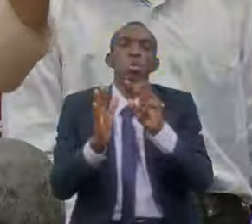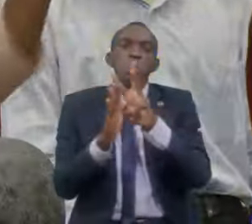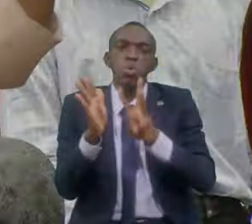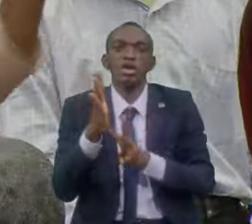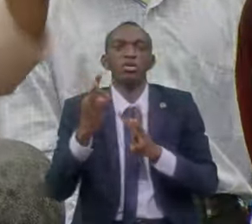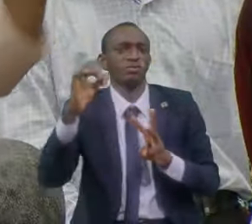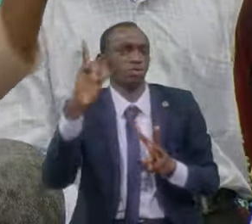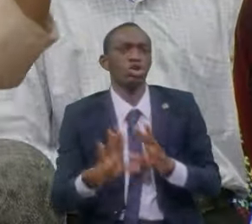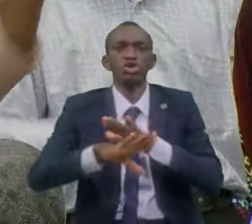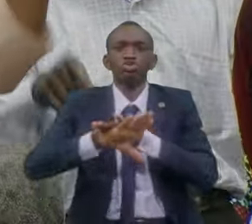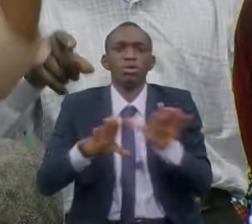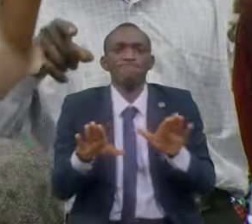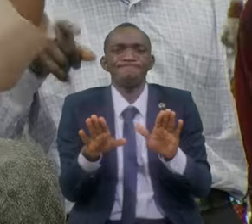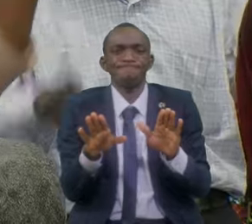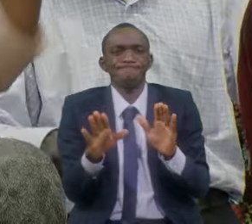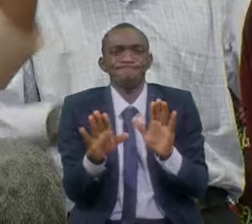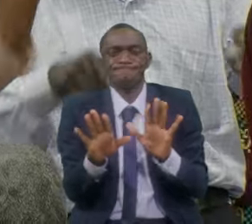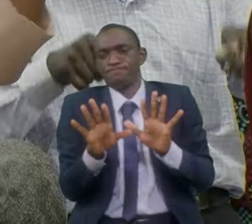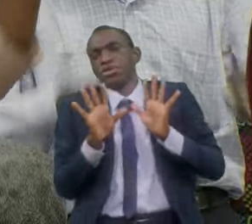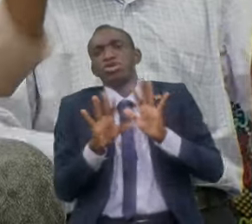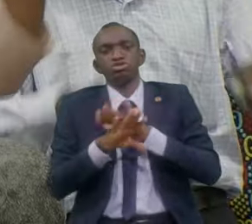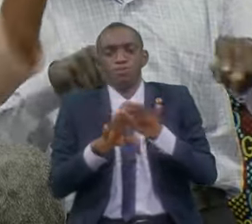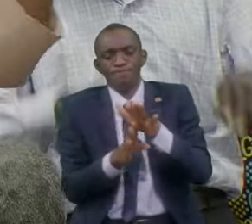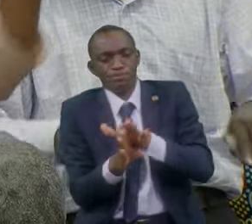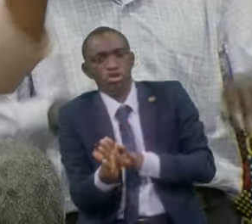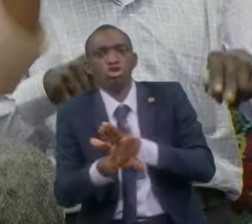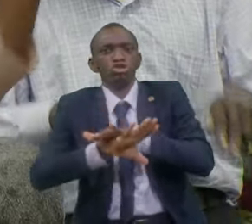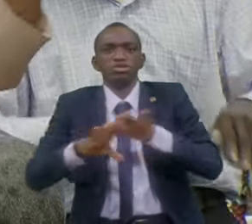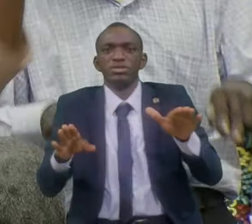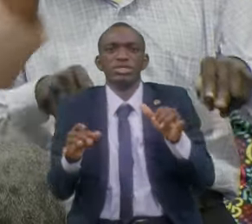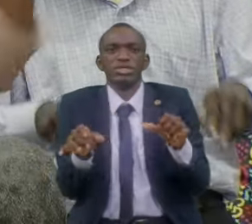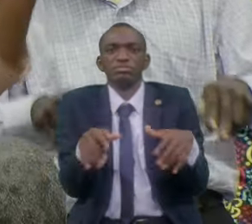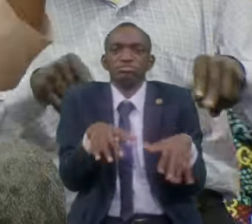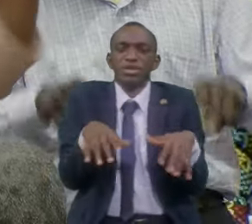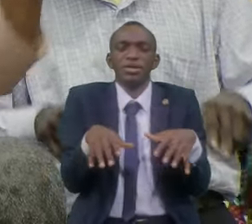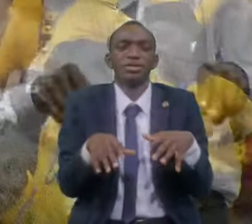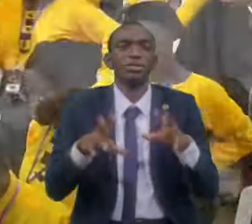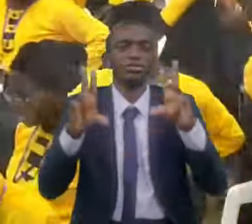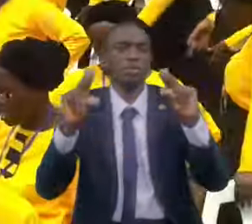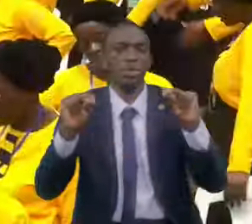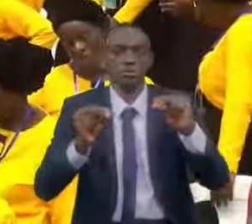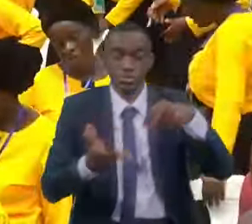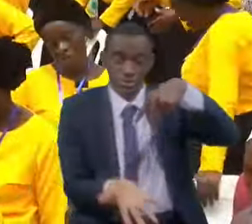shake, don't fret, don't faint, don't tremble. Stand.